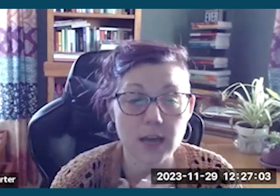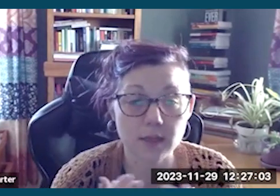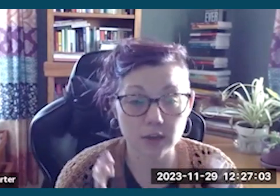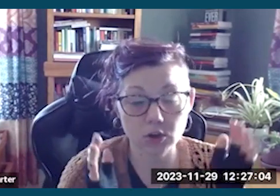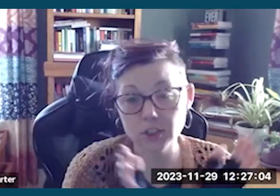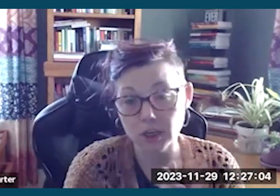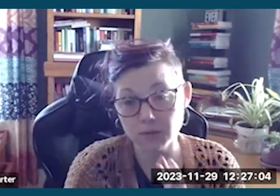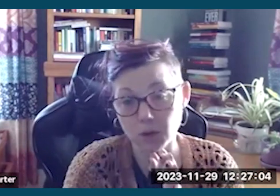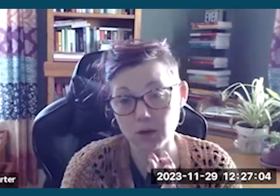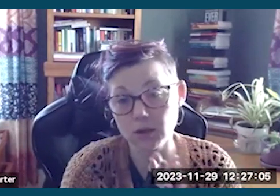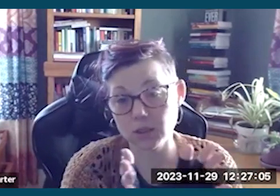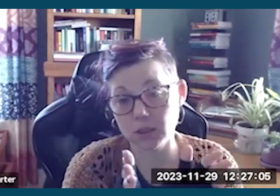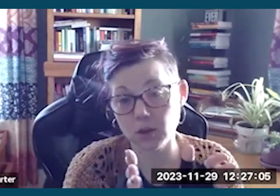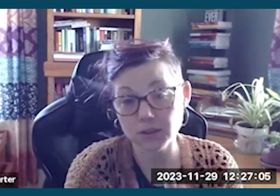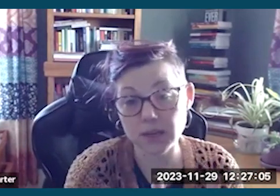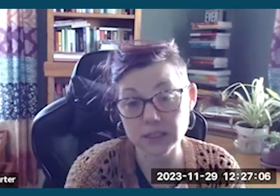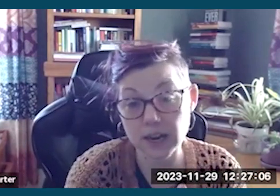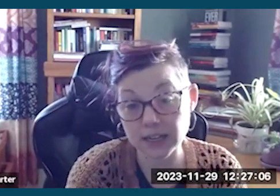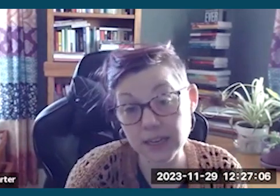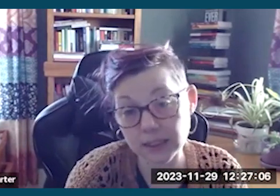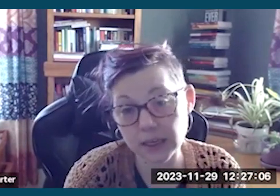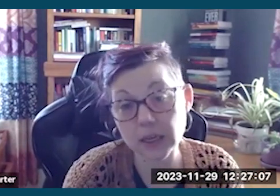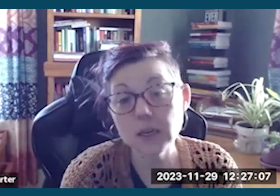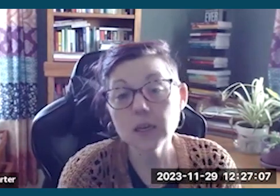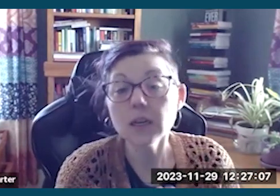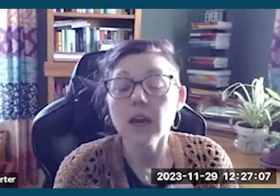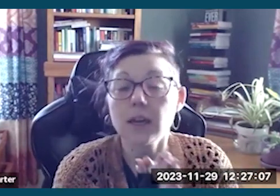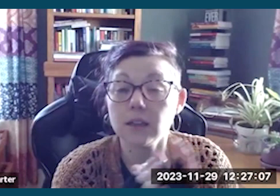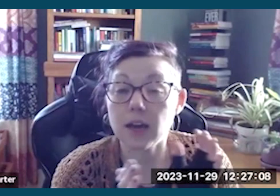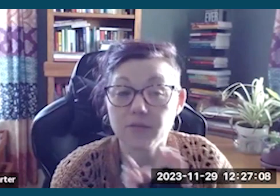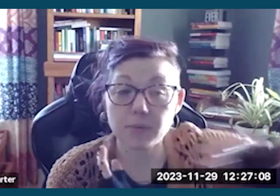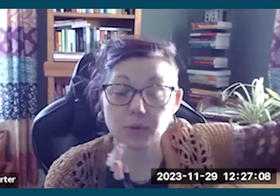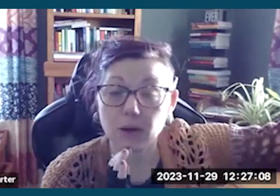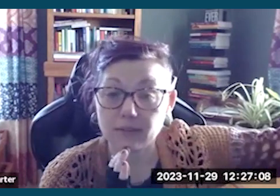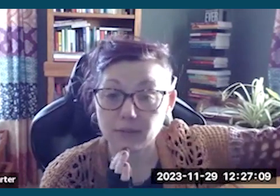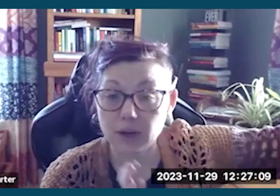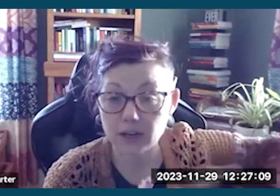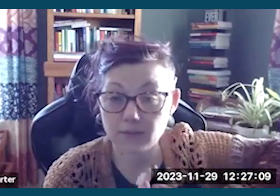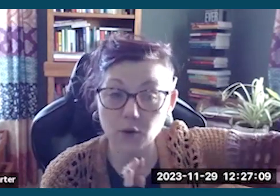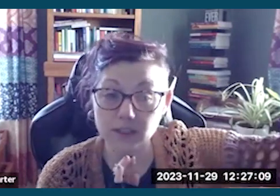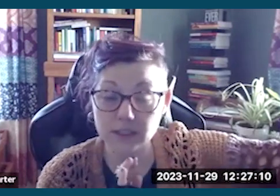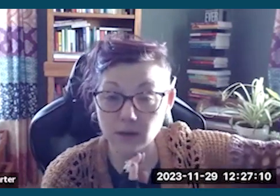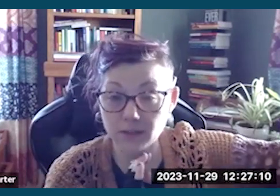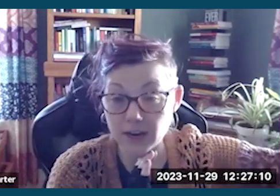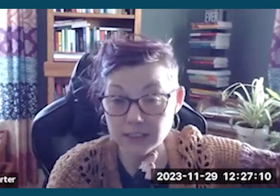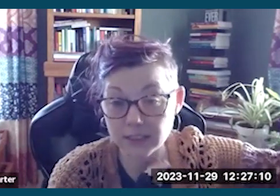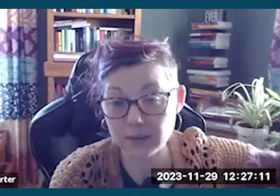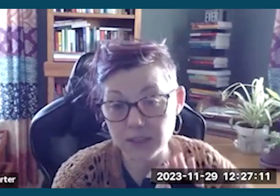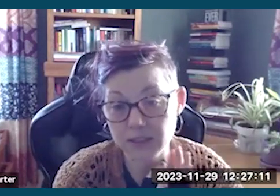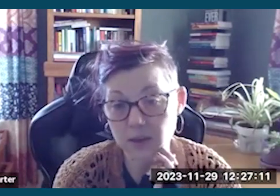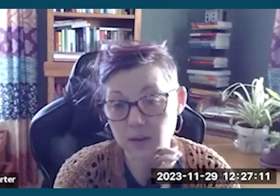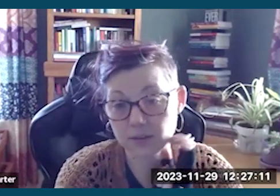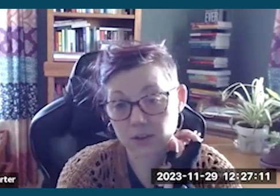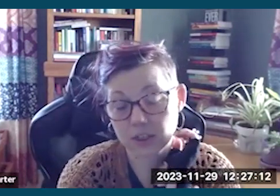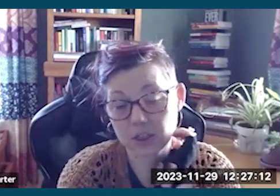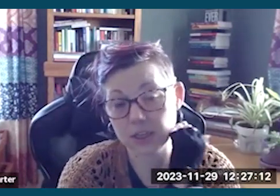just that then Crenshaw's work goes into identity. And a lot of people have kind of focused in on the identity